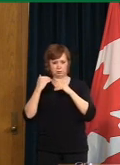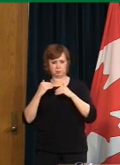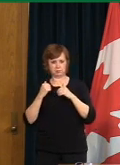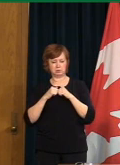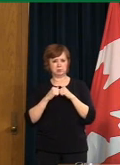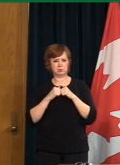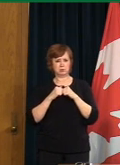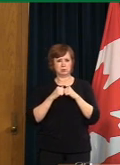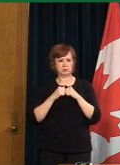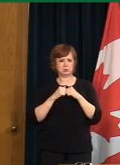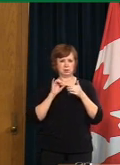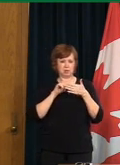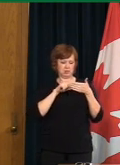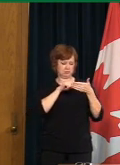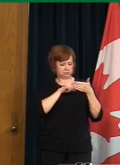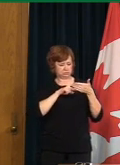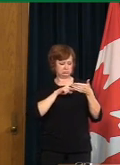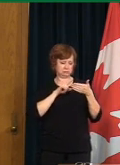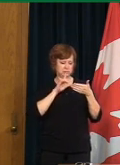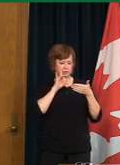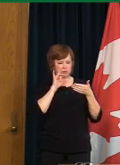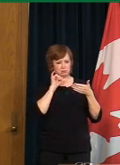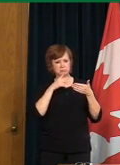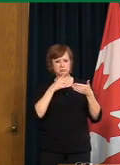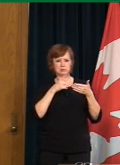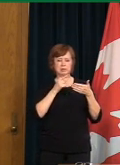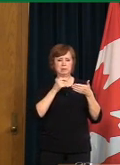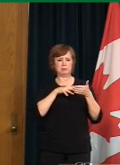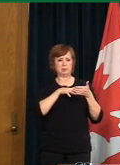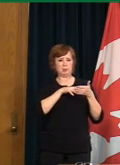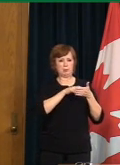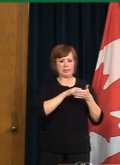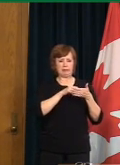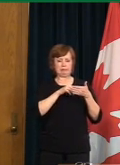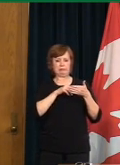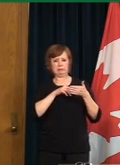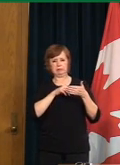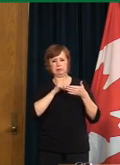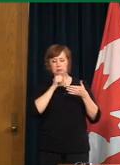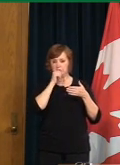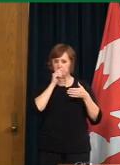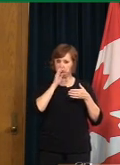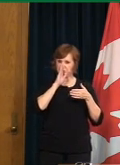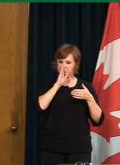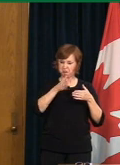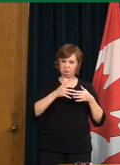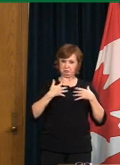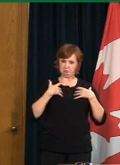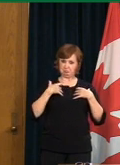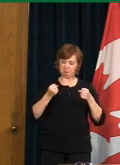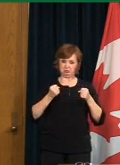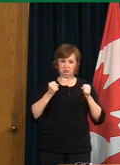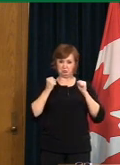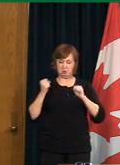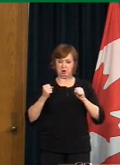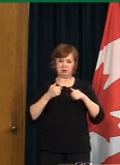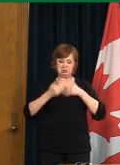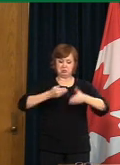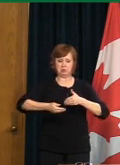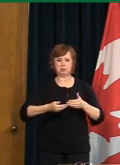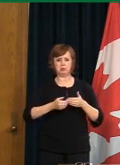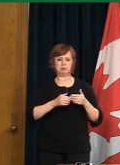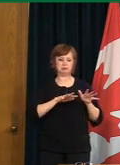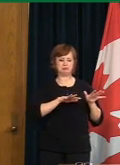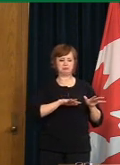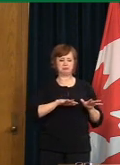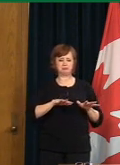like half measures, kind of chipping away at different things. Mr. Premier, we've heard you talk before about these big jumps in numbers we've